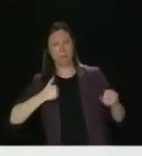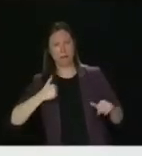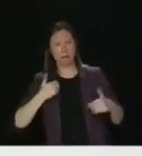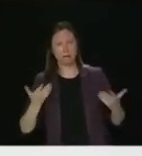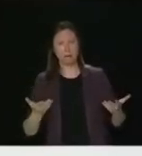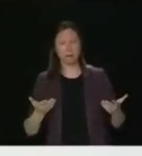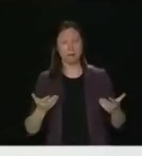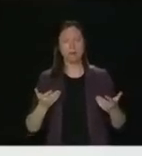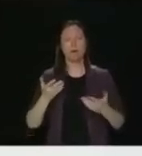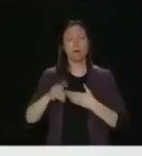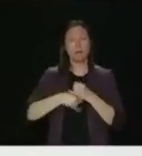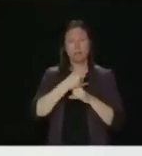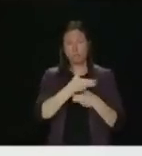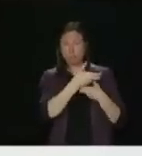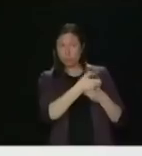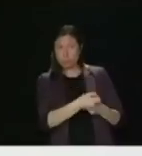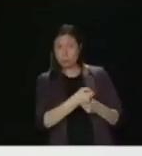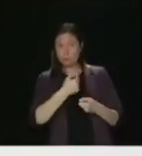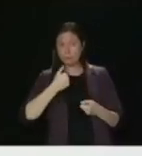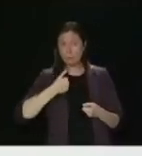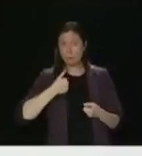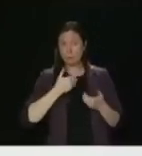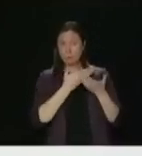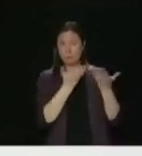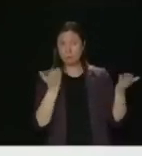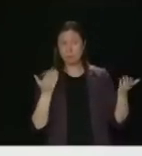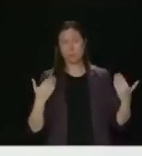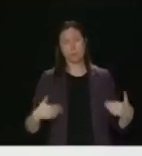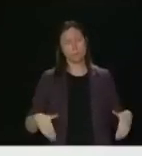International confidence towards Canada